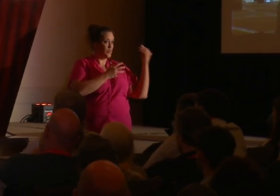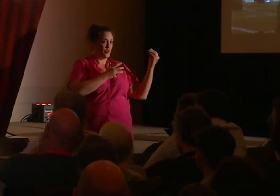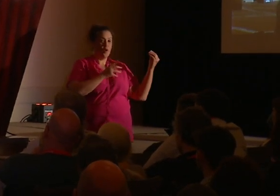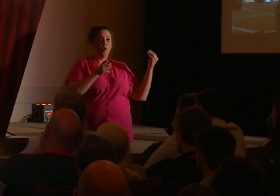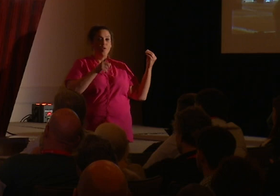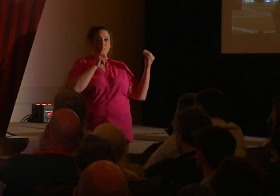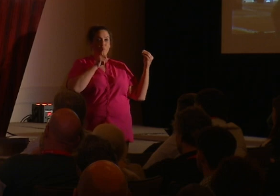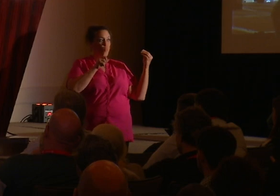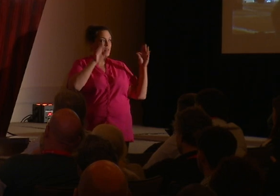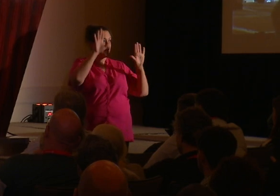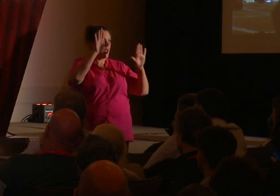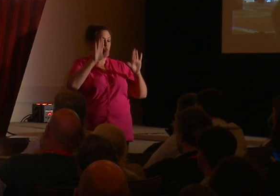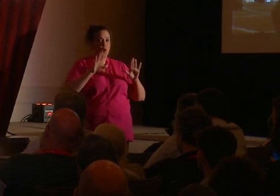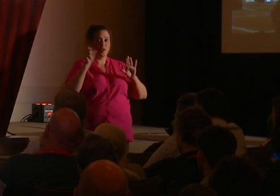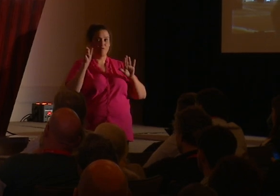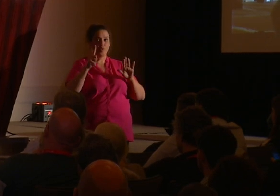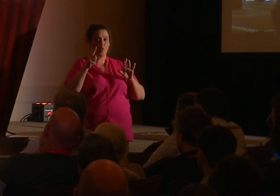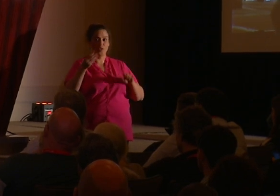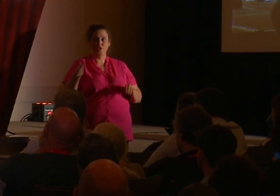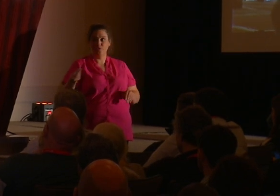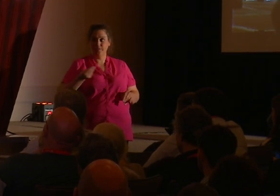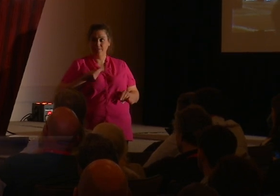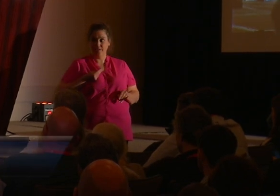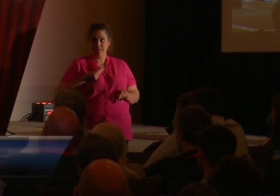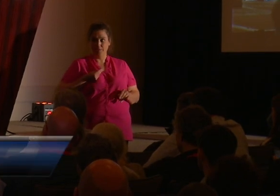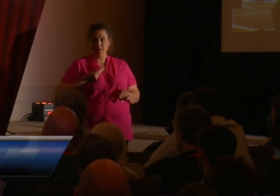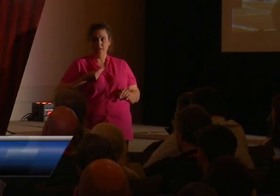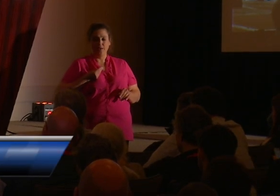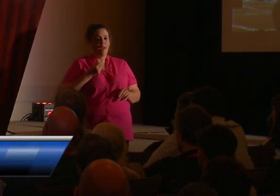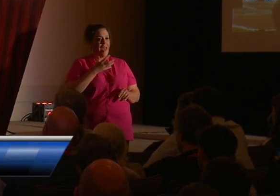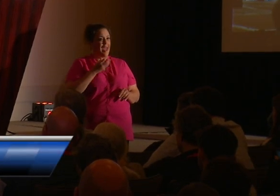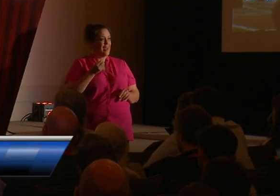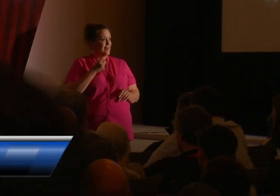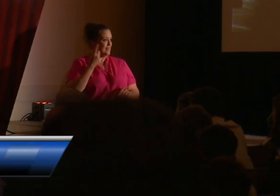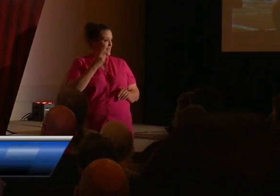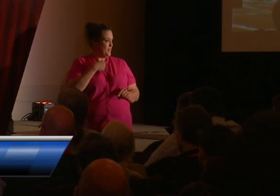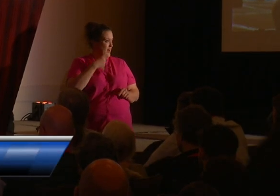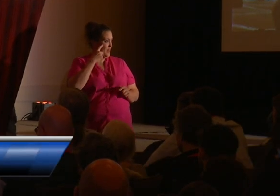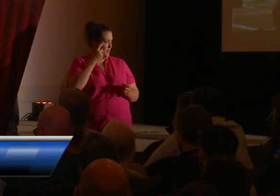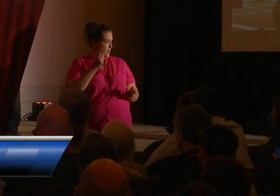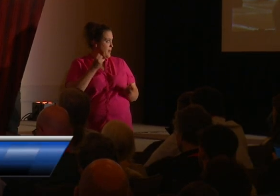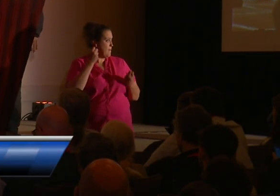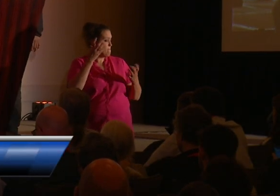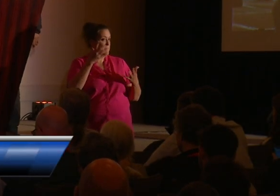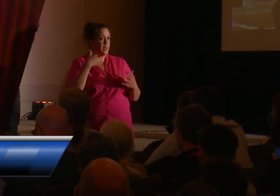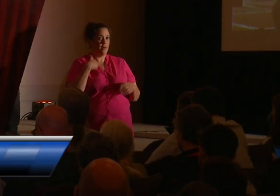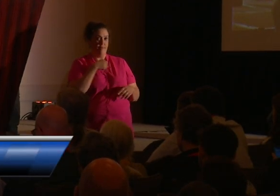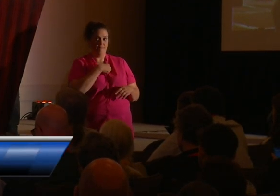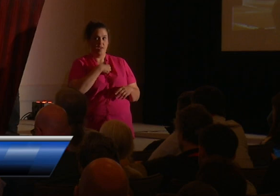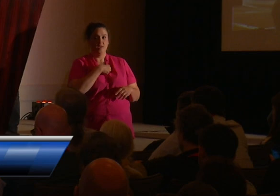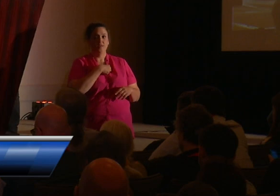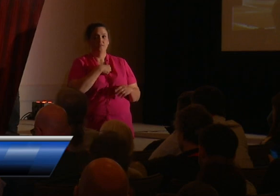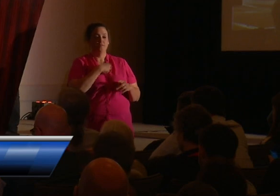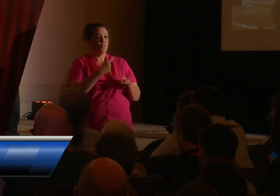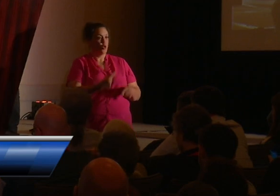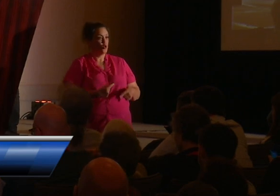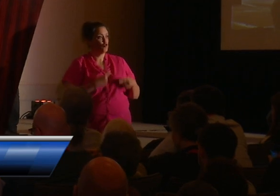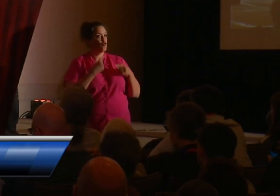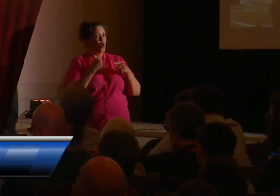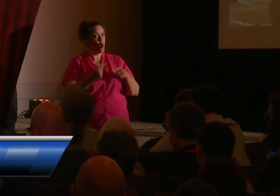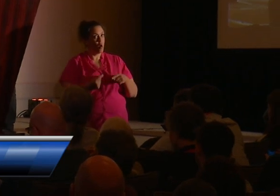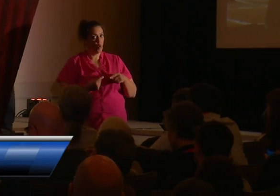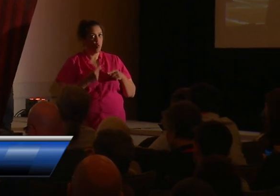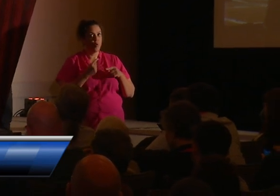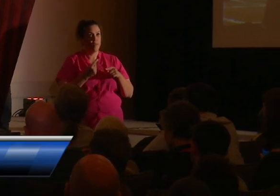There was a wonderful question passed up, and it's something that I think a lot of us struggle with,